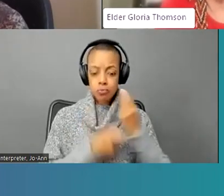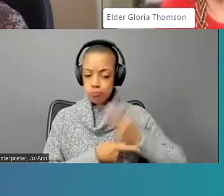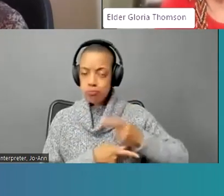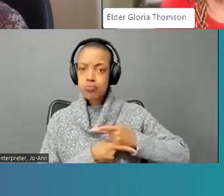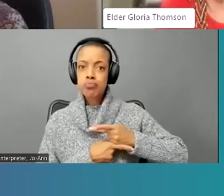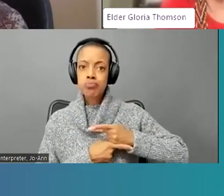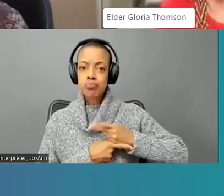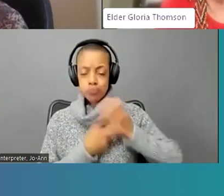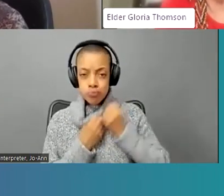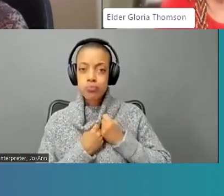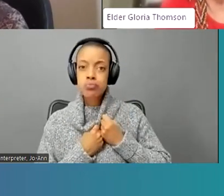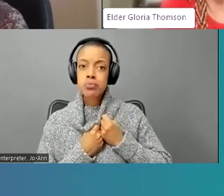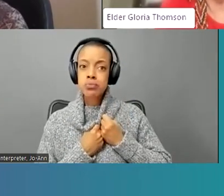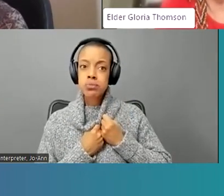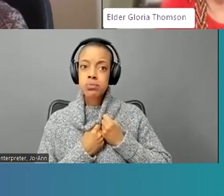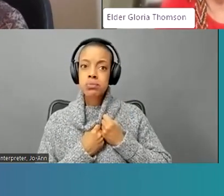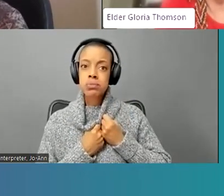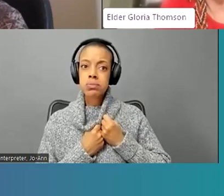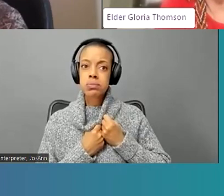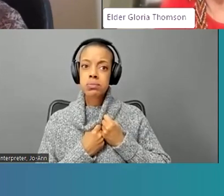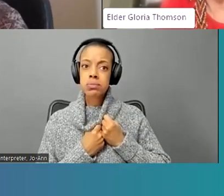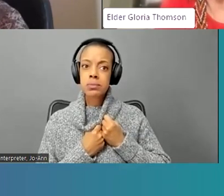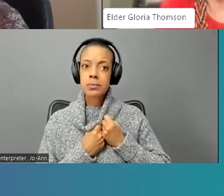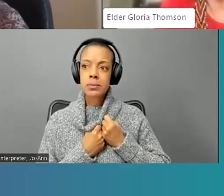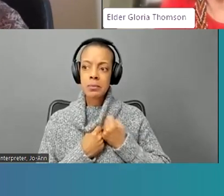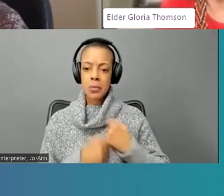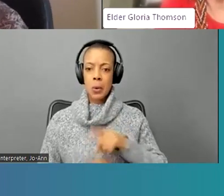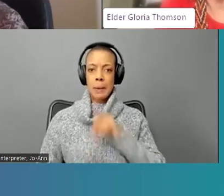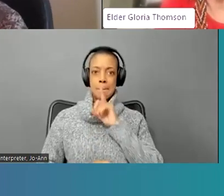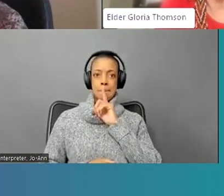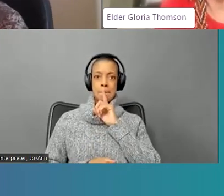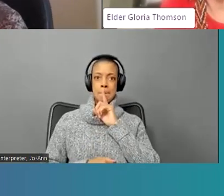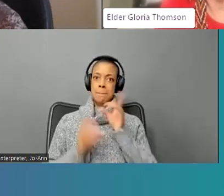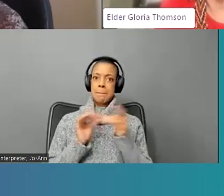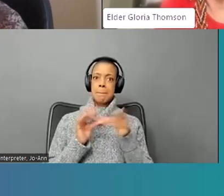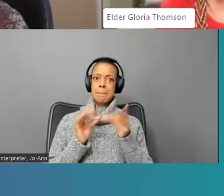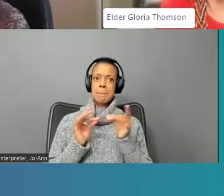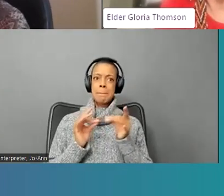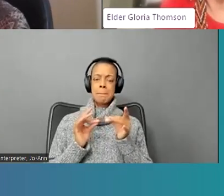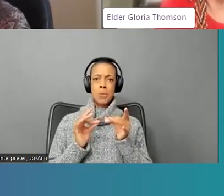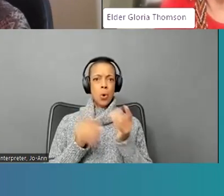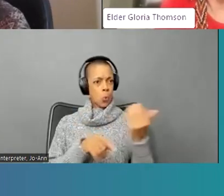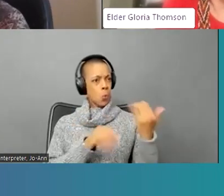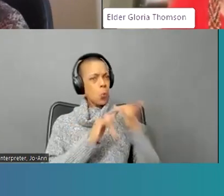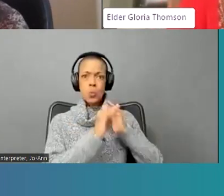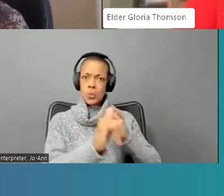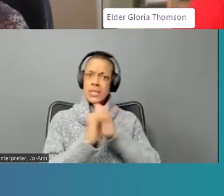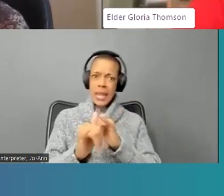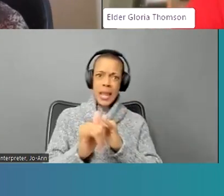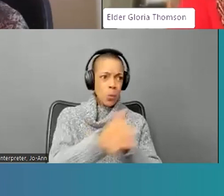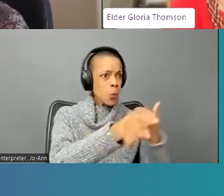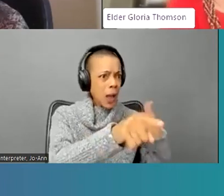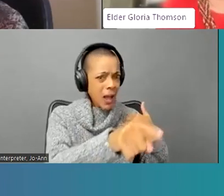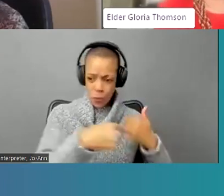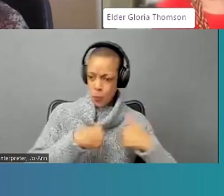culture. But it's nowhere that we talk about those values to say, oh yeah, we have that too. You know,